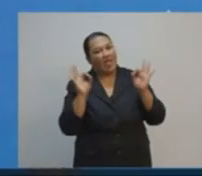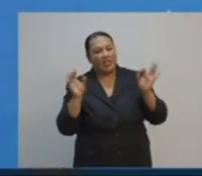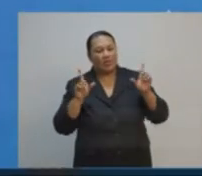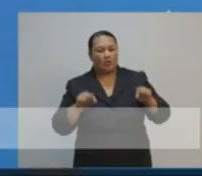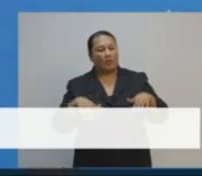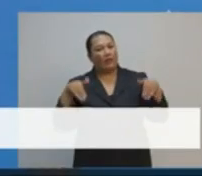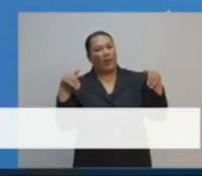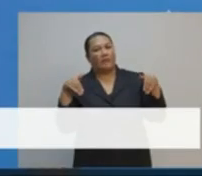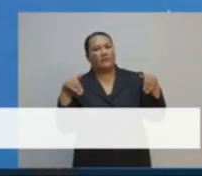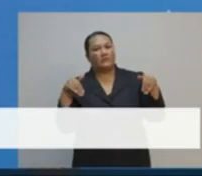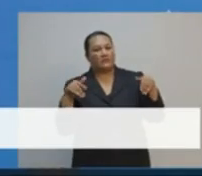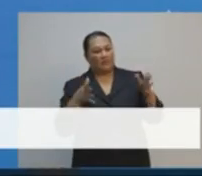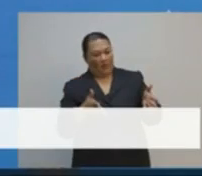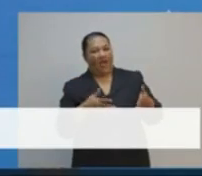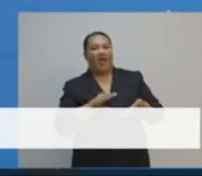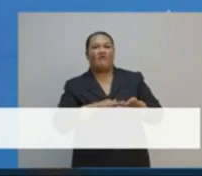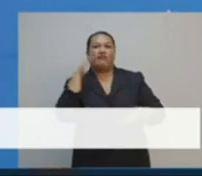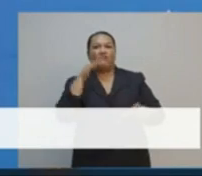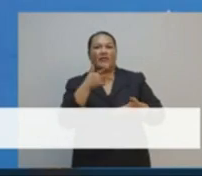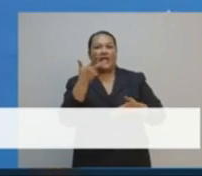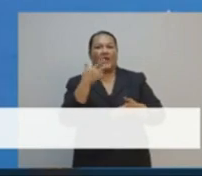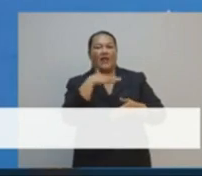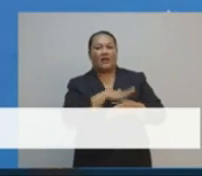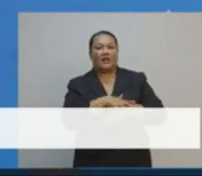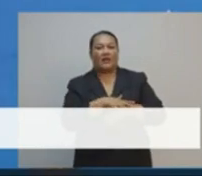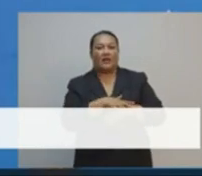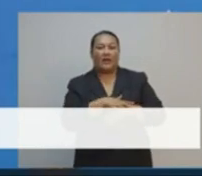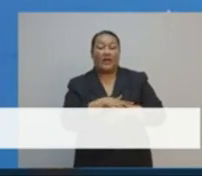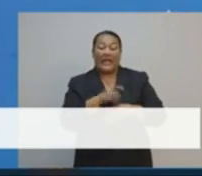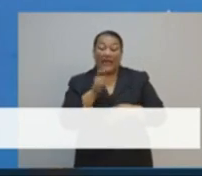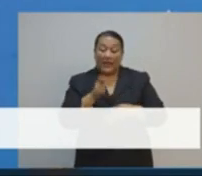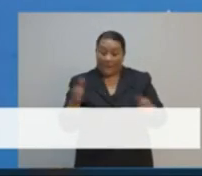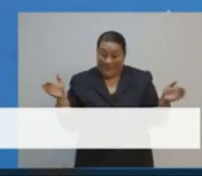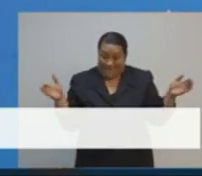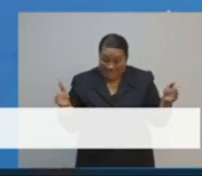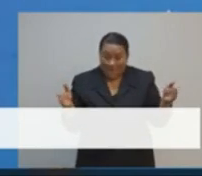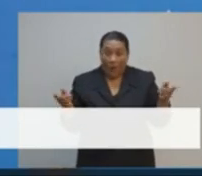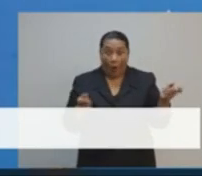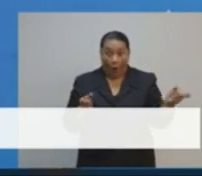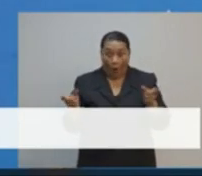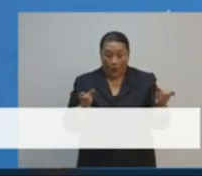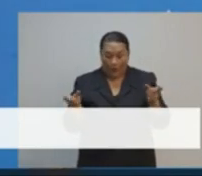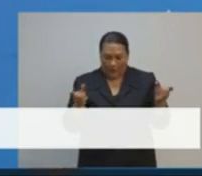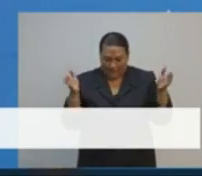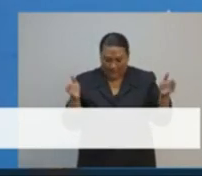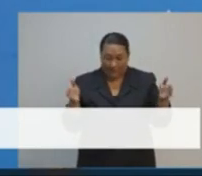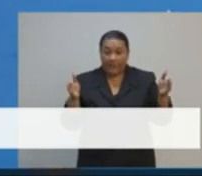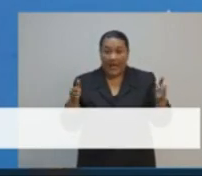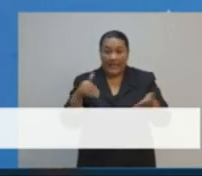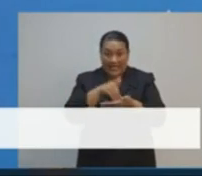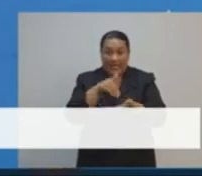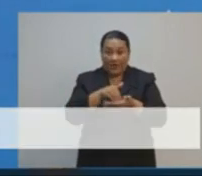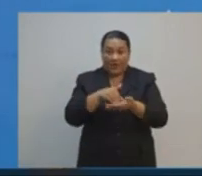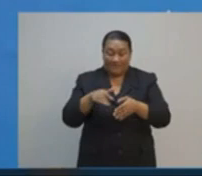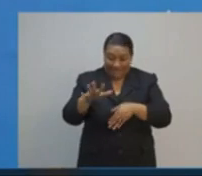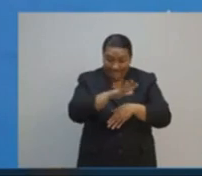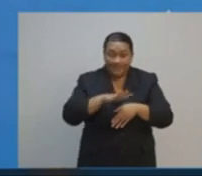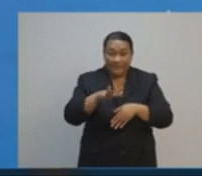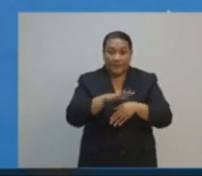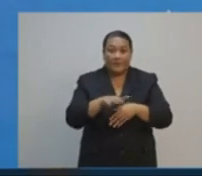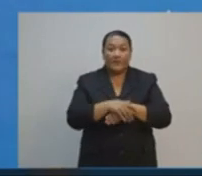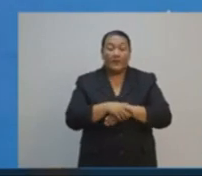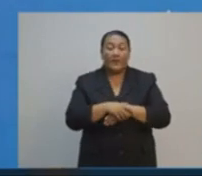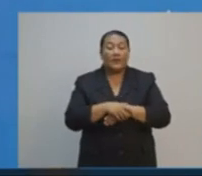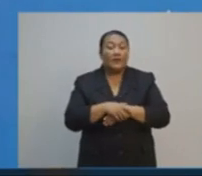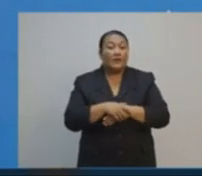we look at keeping the disease within the Central Division, where you have half the population, then one would estimate that at its